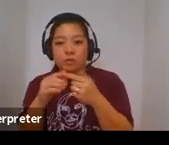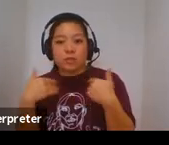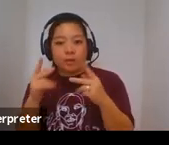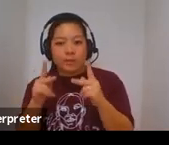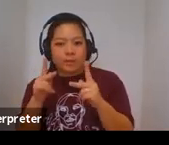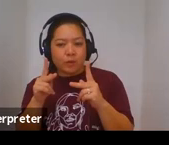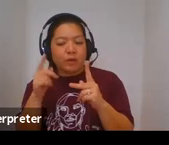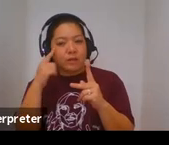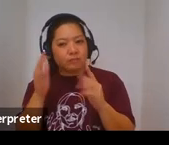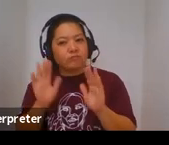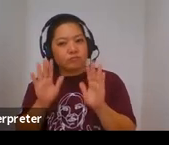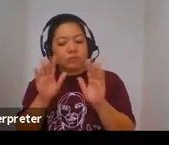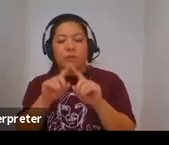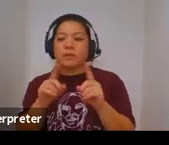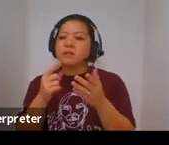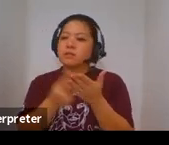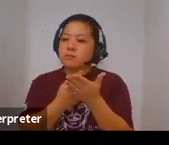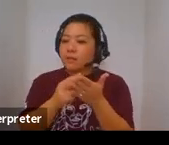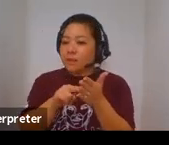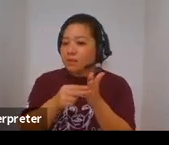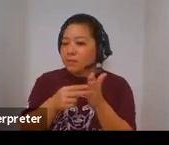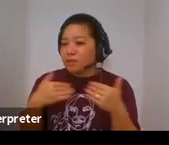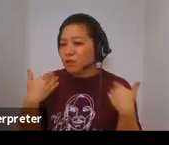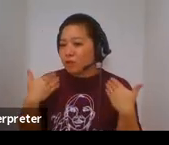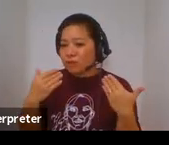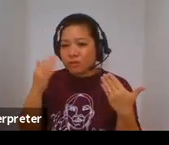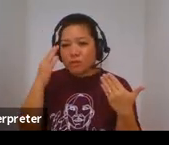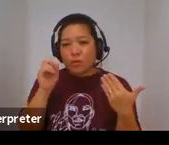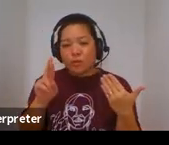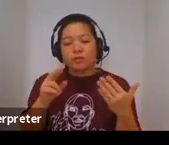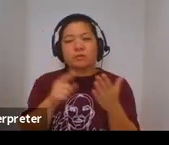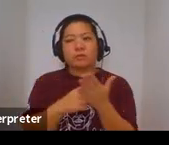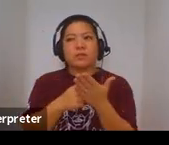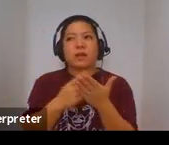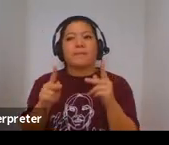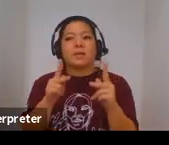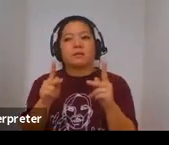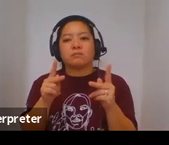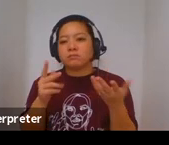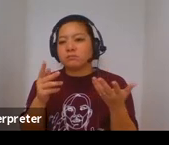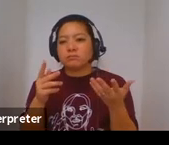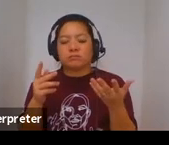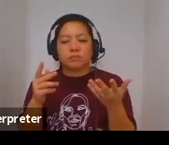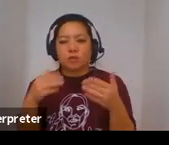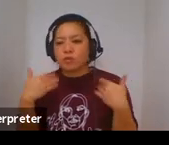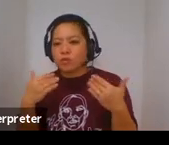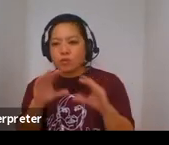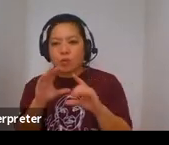people. Sometimes that means they're younger. Sometimes it means they're more hip or engaged with youth culture.